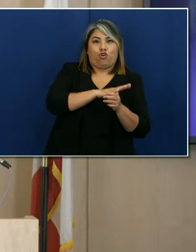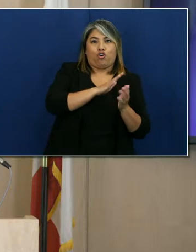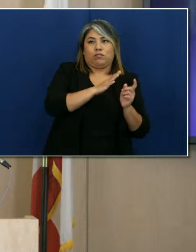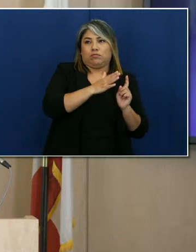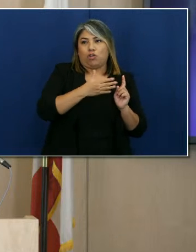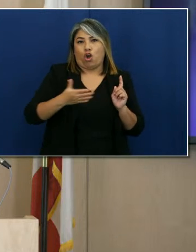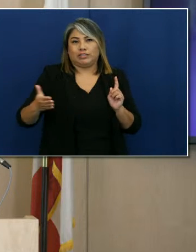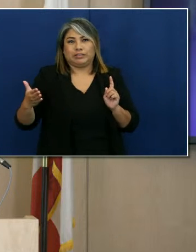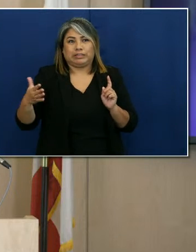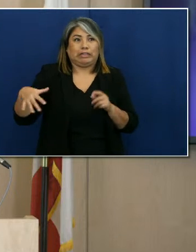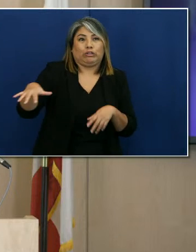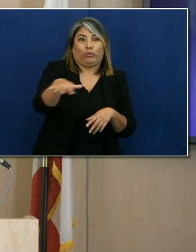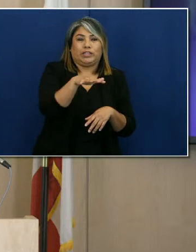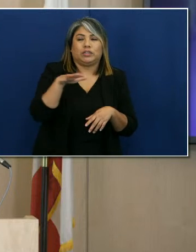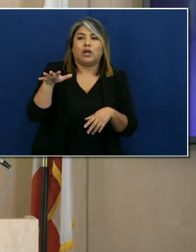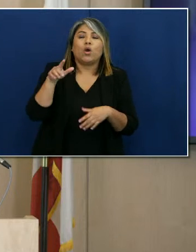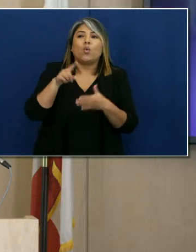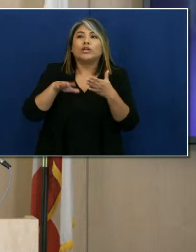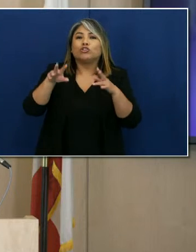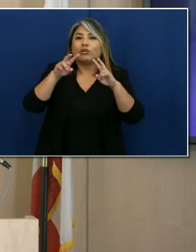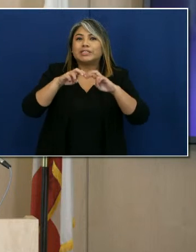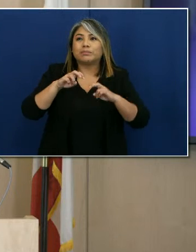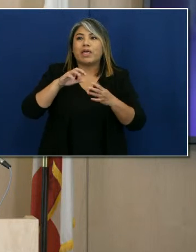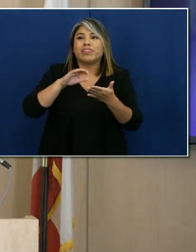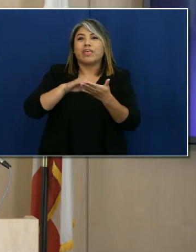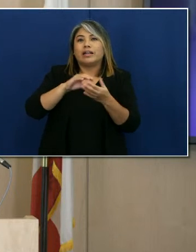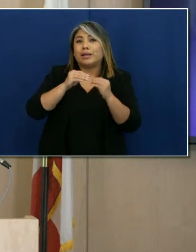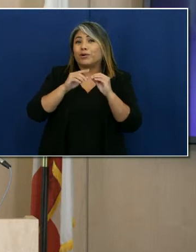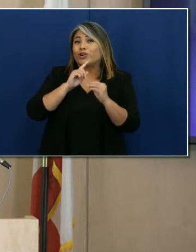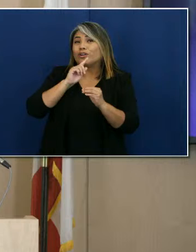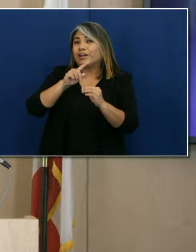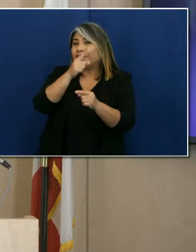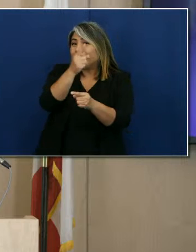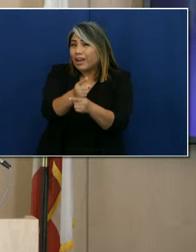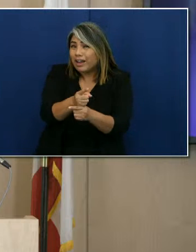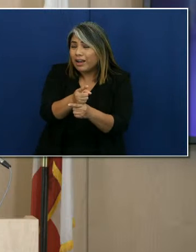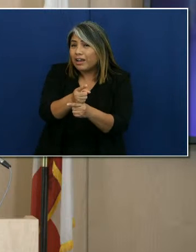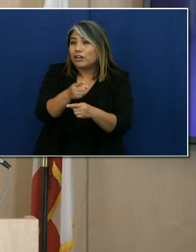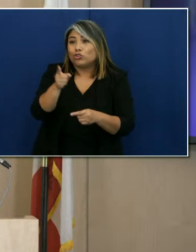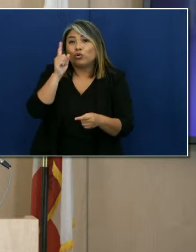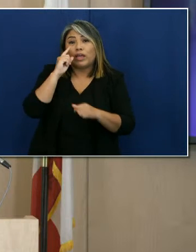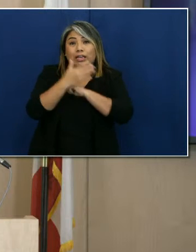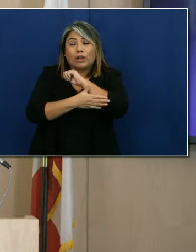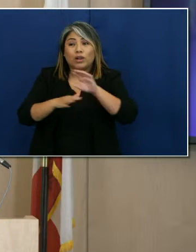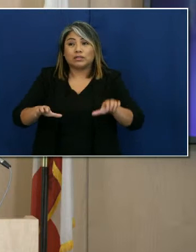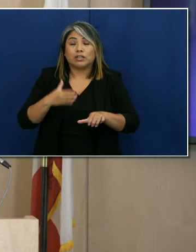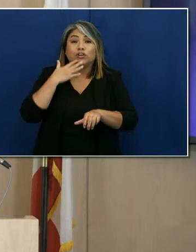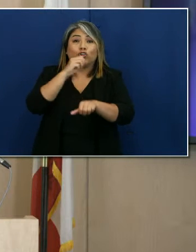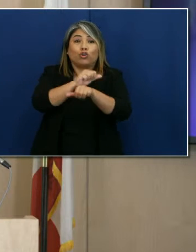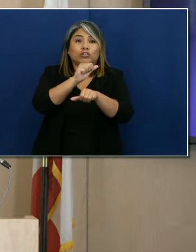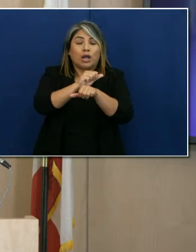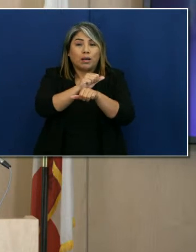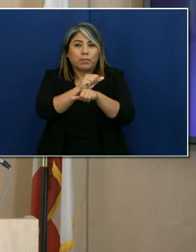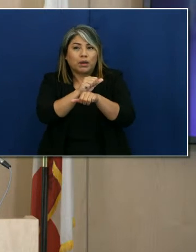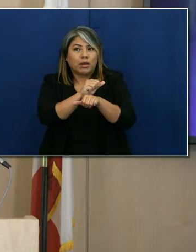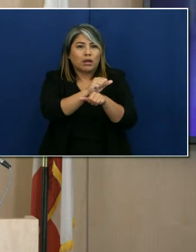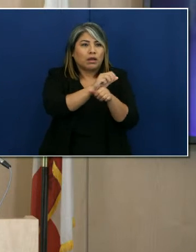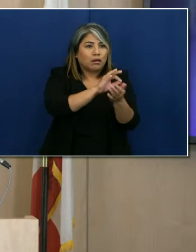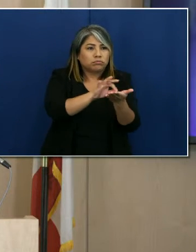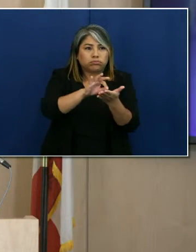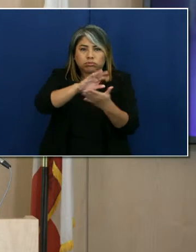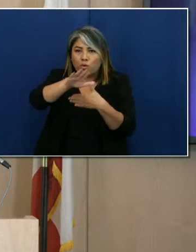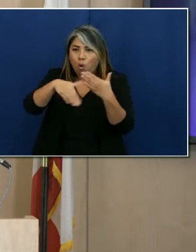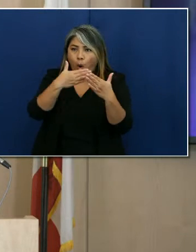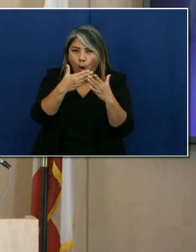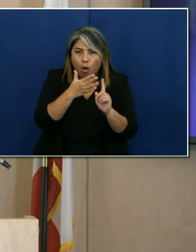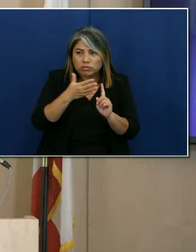your assessment of the accuracy of that number? Do you feel the county has done a good job capturing all COVID deaths